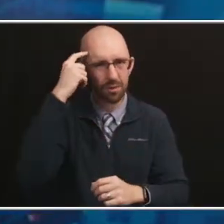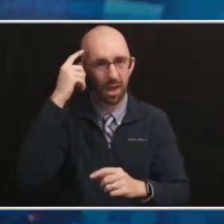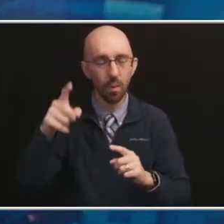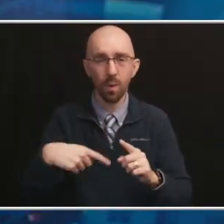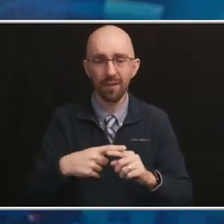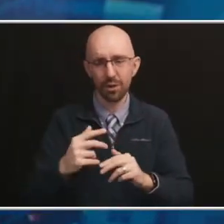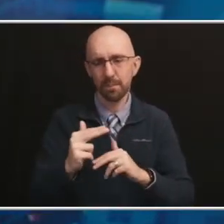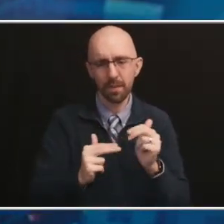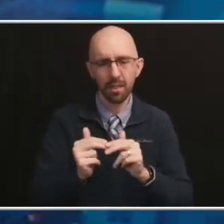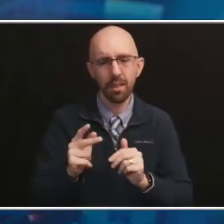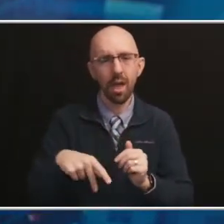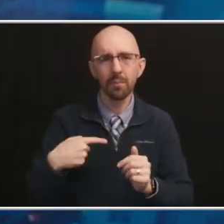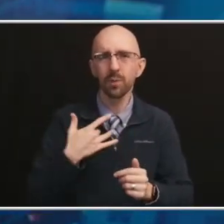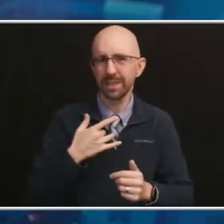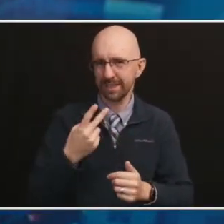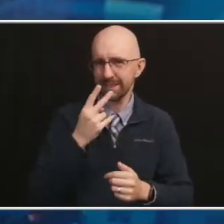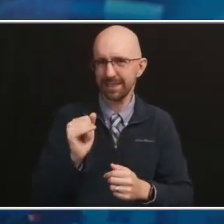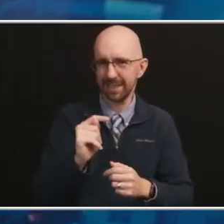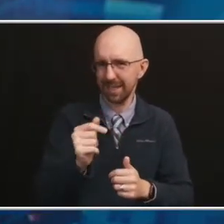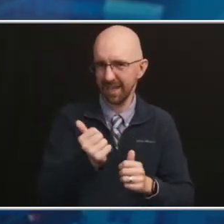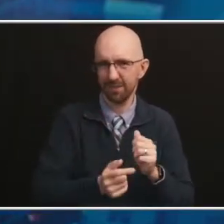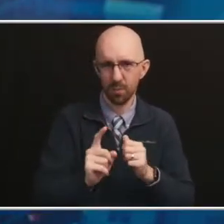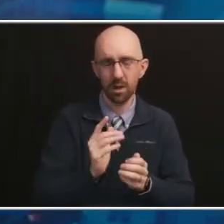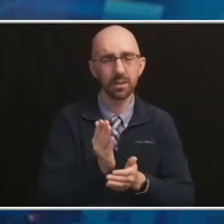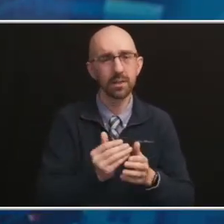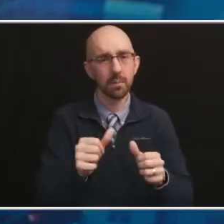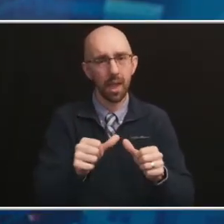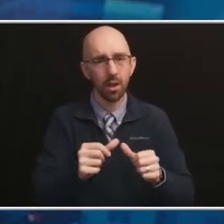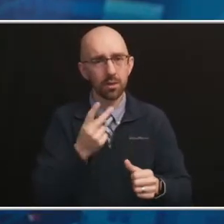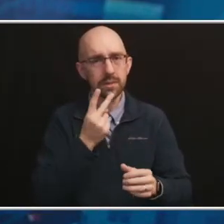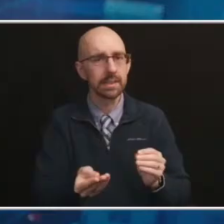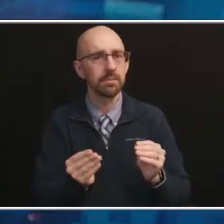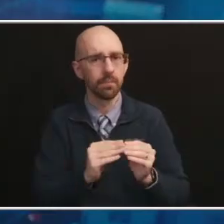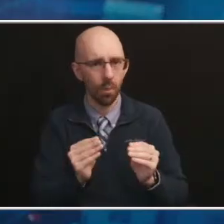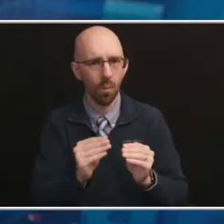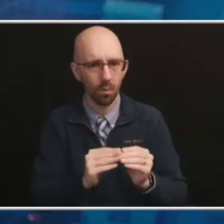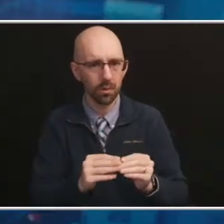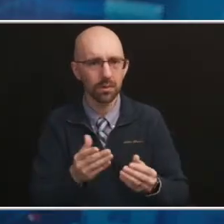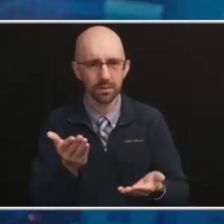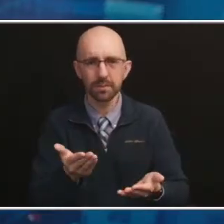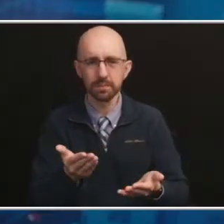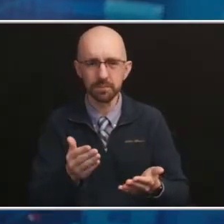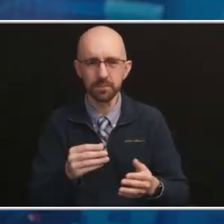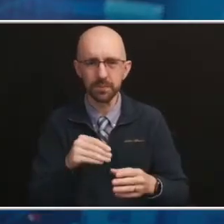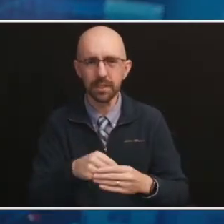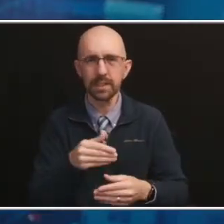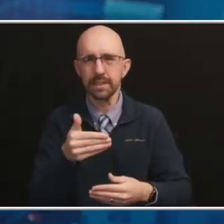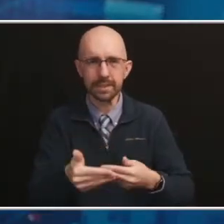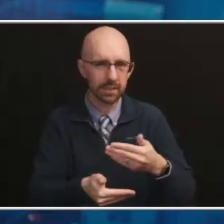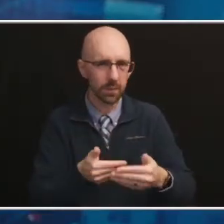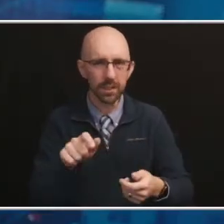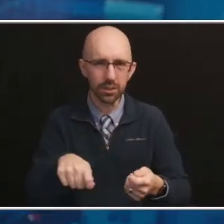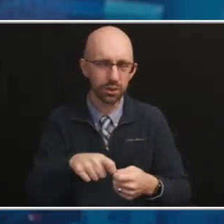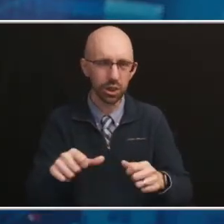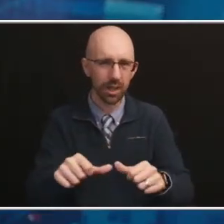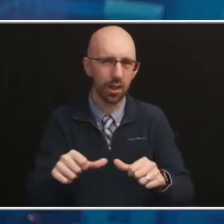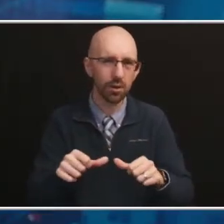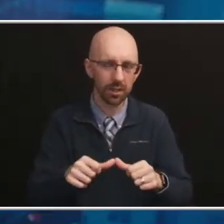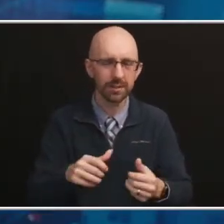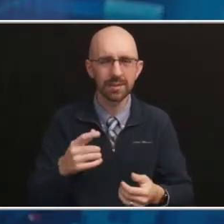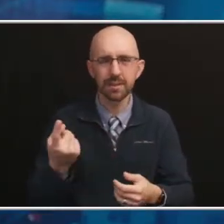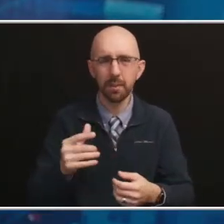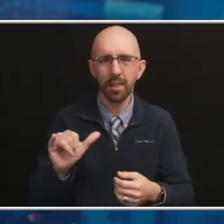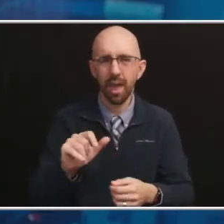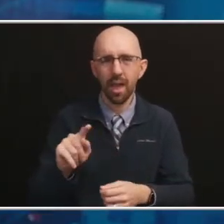tend to see it everywhere. There are some areas that we see more of it, and we see it start in a sequence in certain areas. Something like tau,